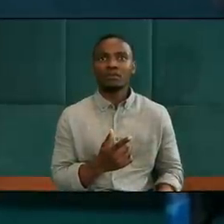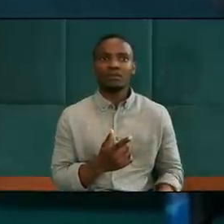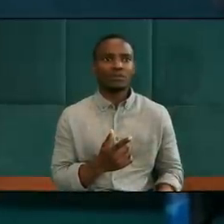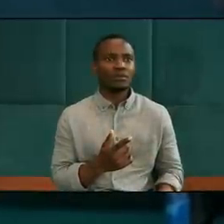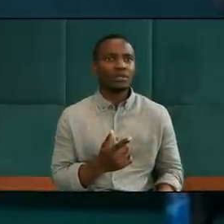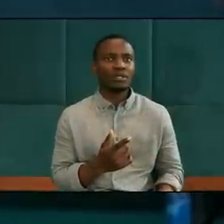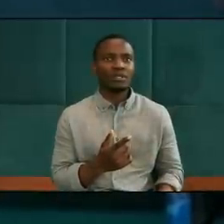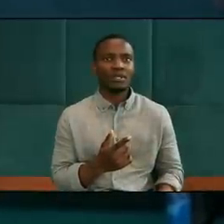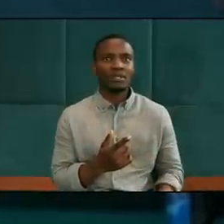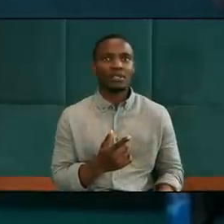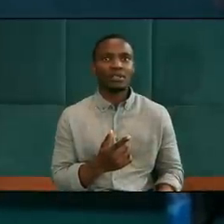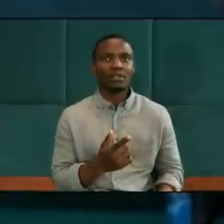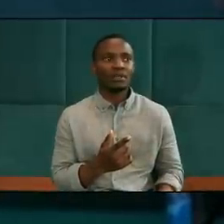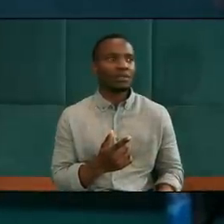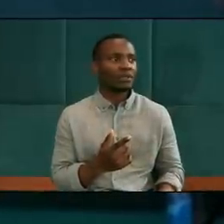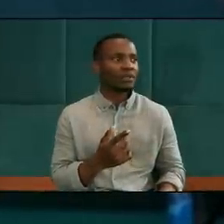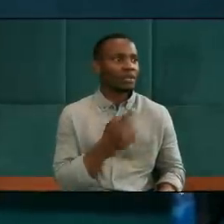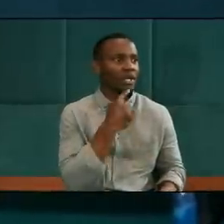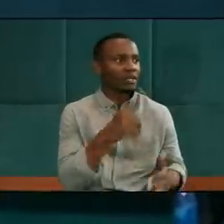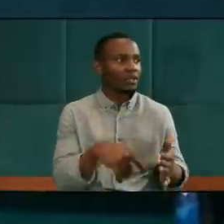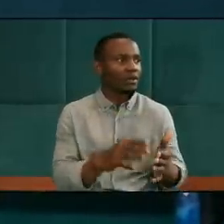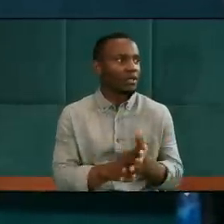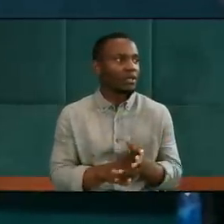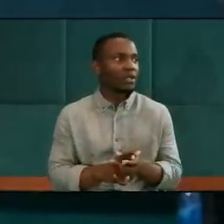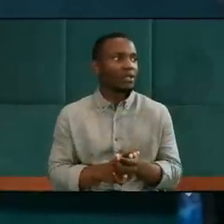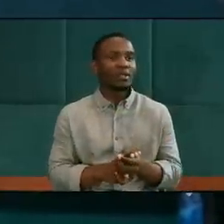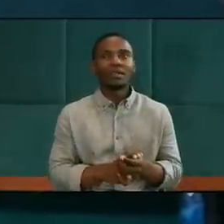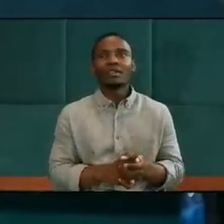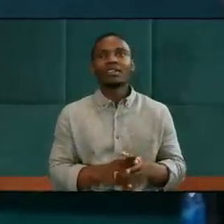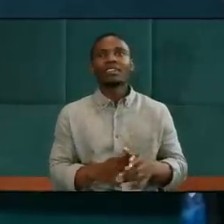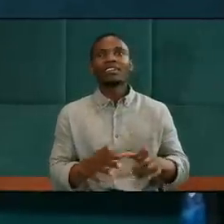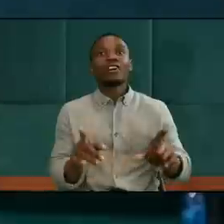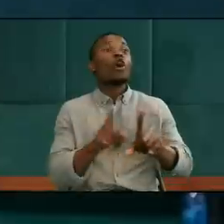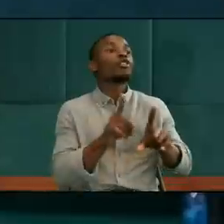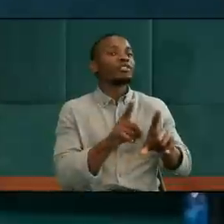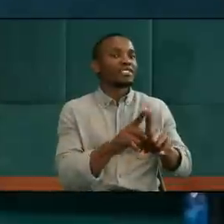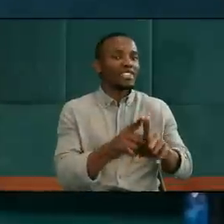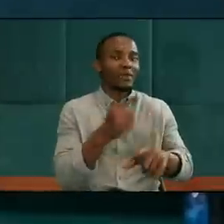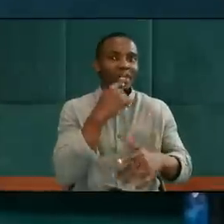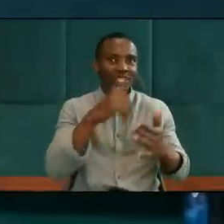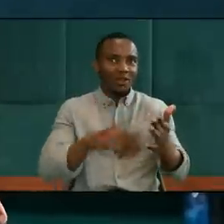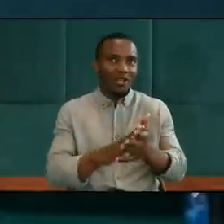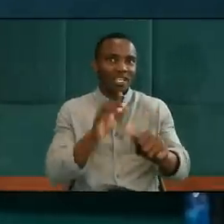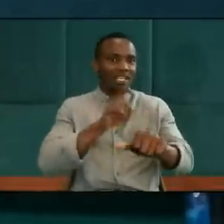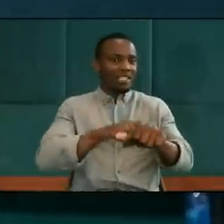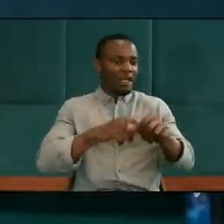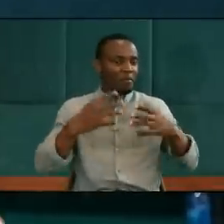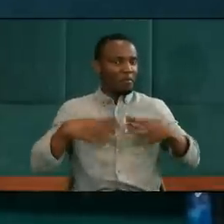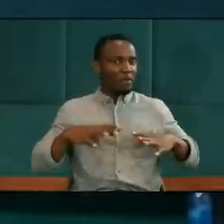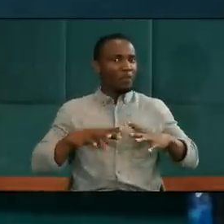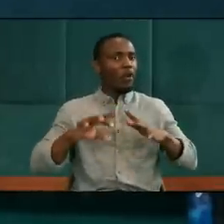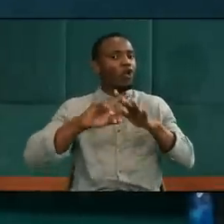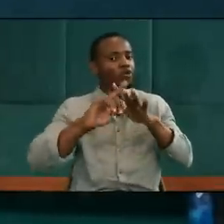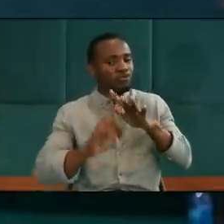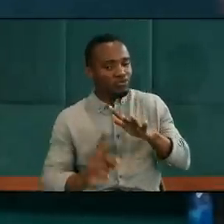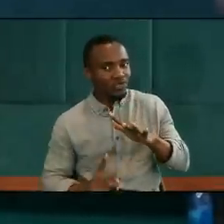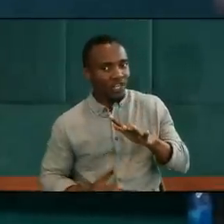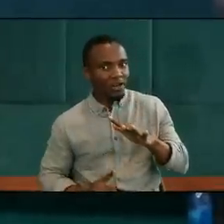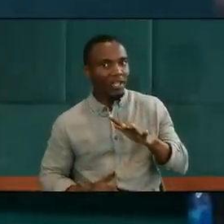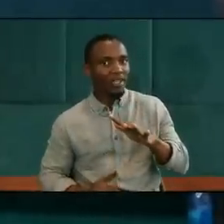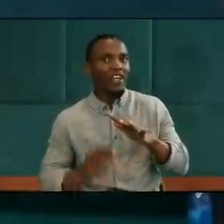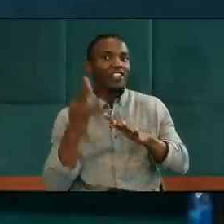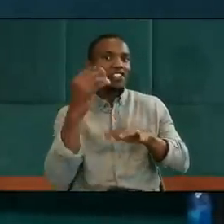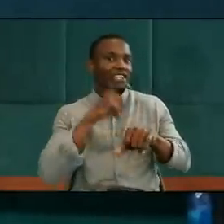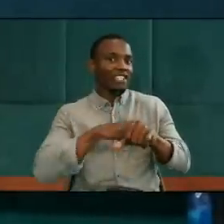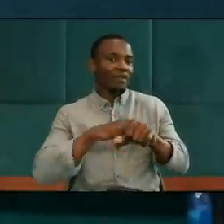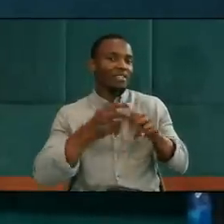about that? You didn't know that? Yeah. They go down and they come up. They go down and they come up.